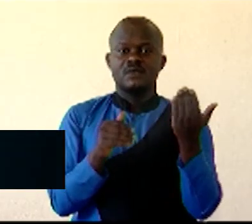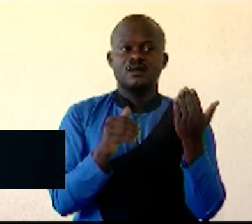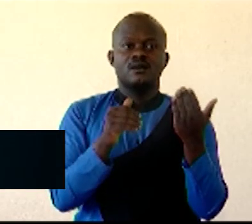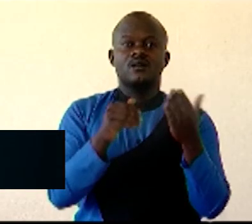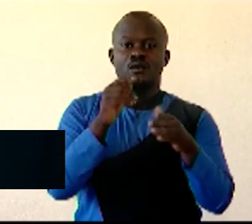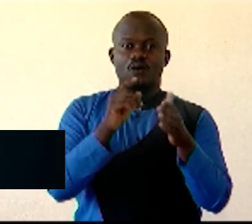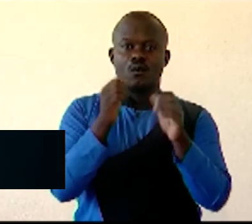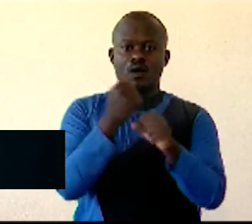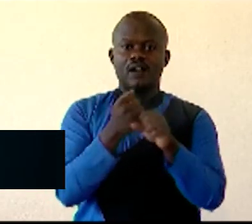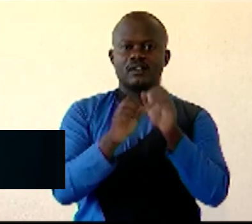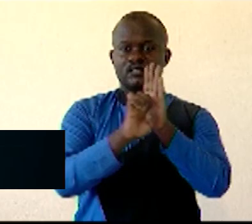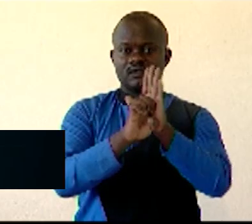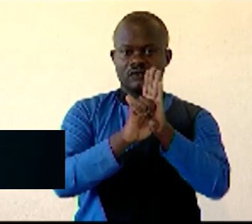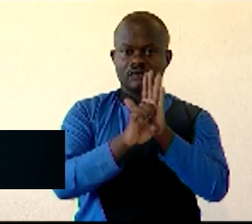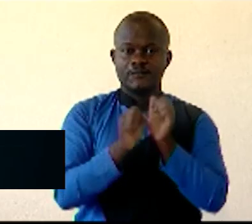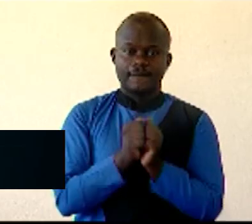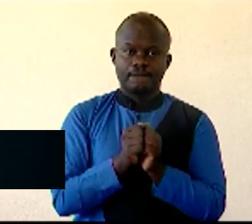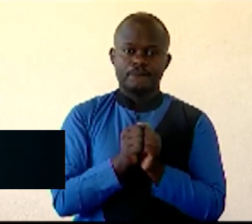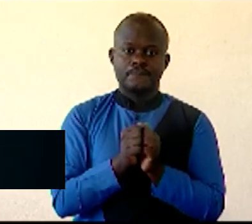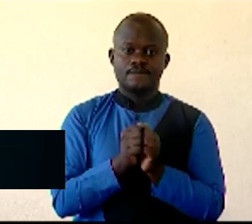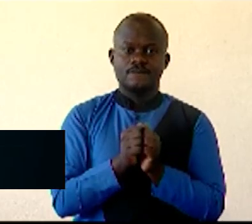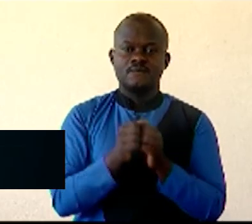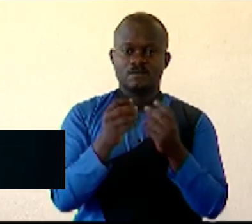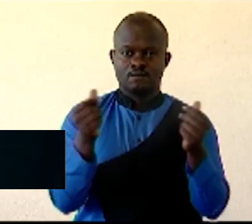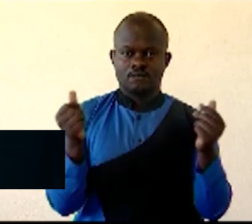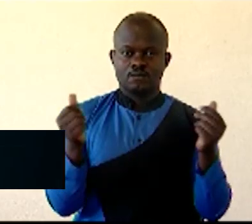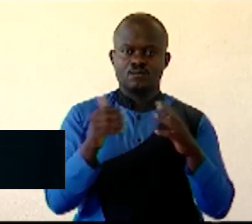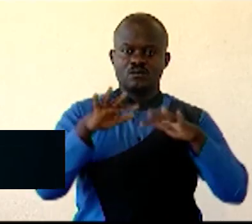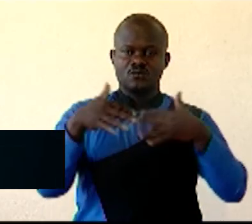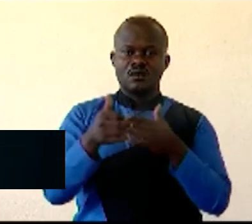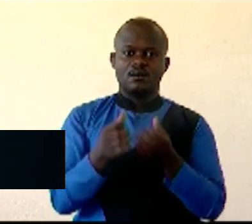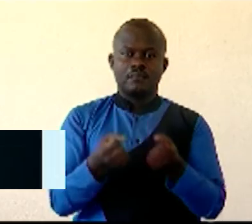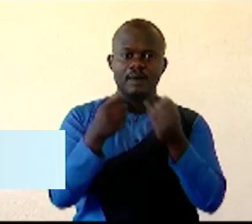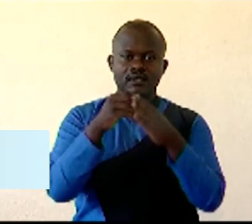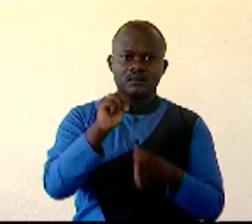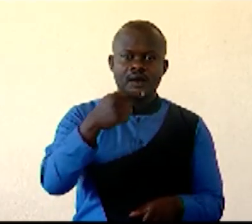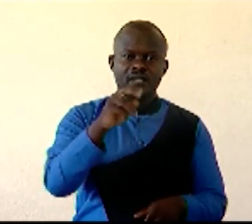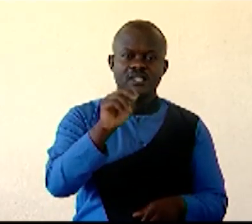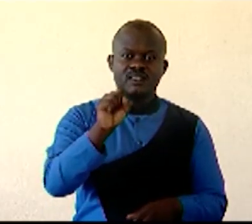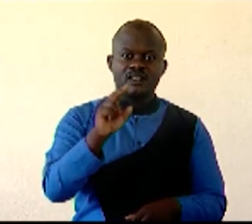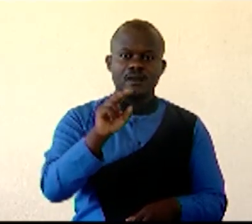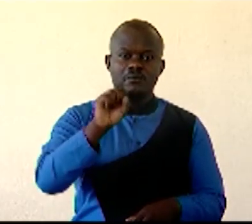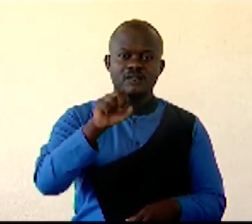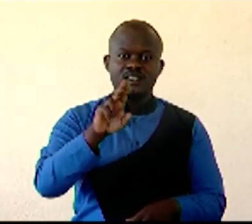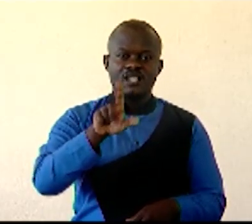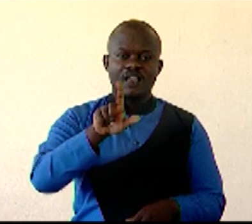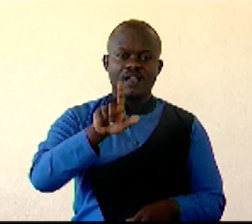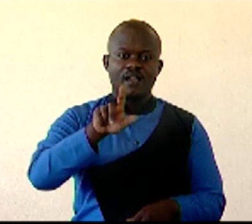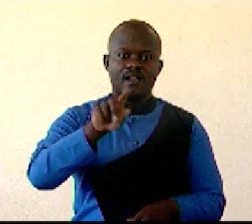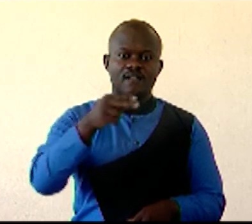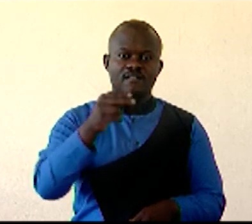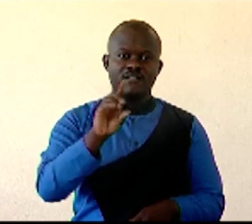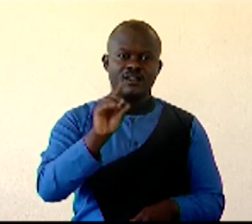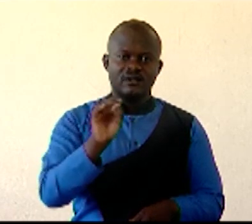example that we are going to solve. How much magnesium sulfide? Magnesium sulfide is this